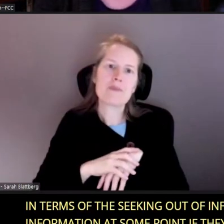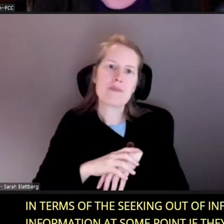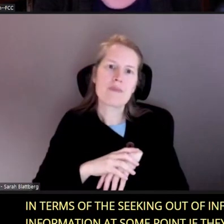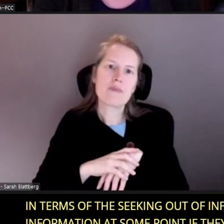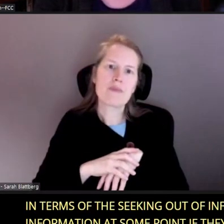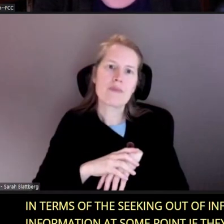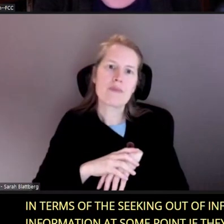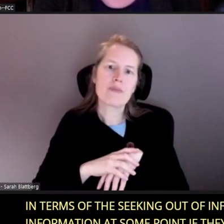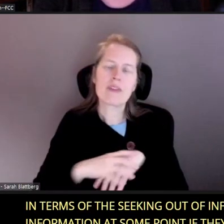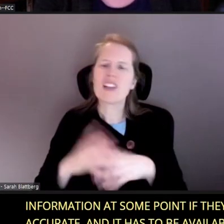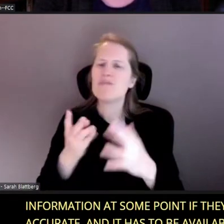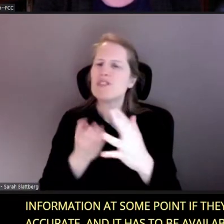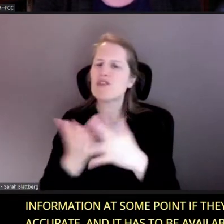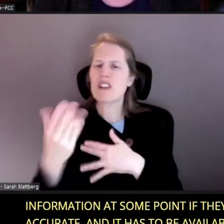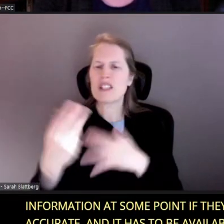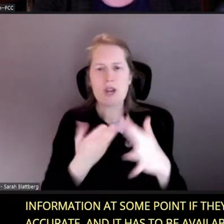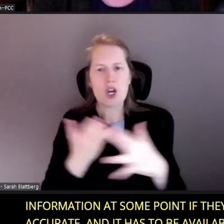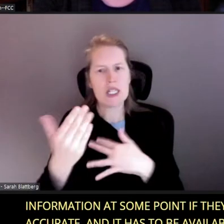Transparency is key.